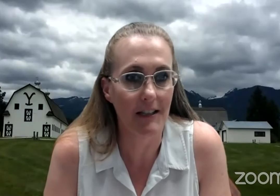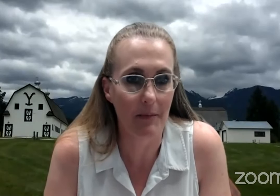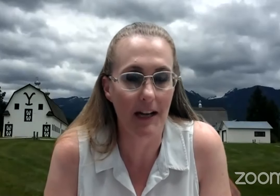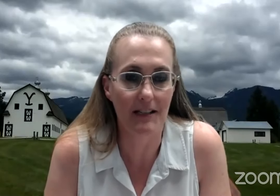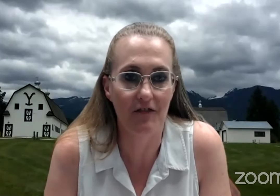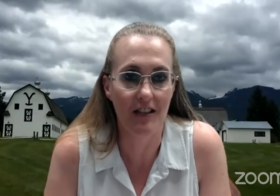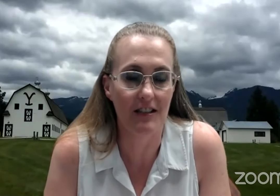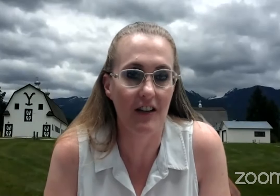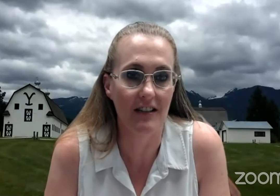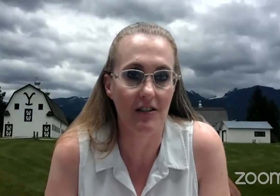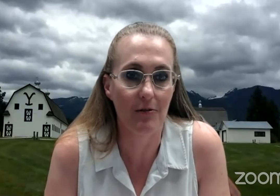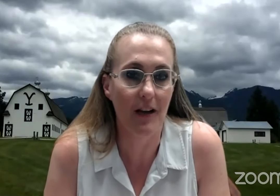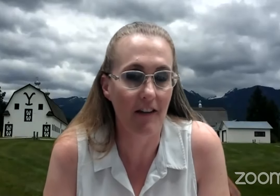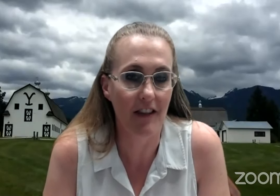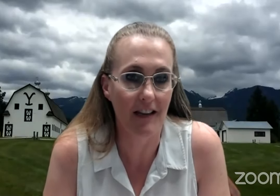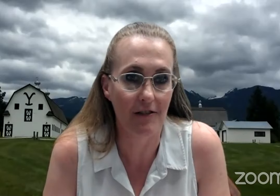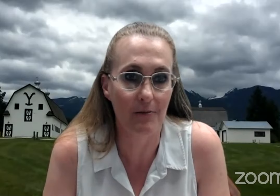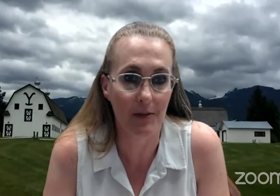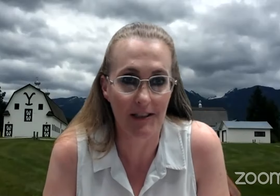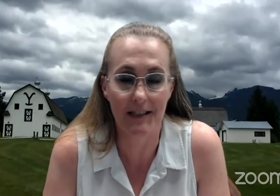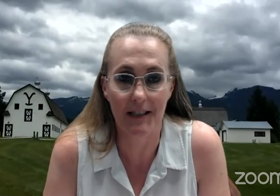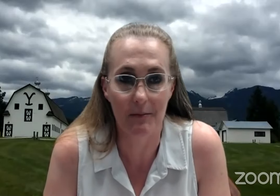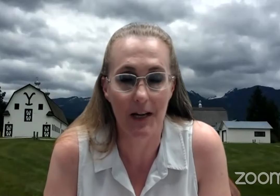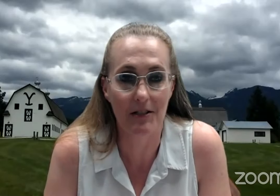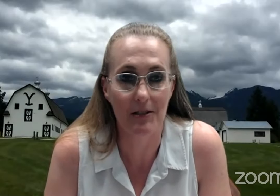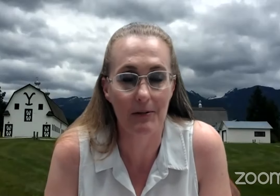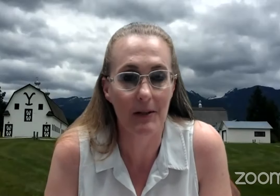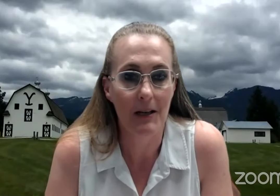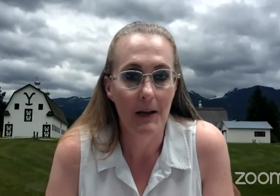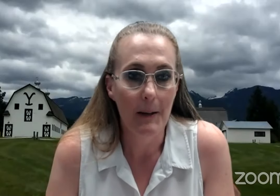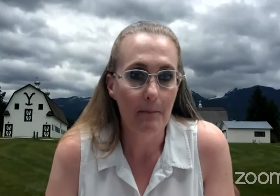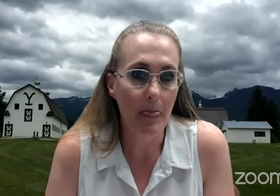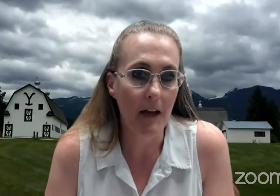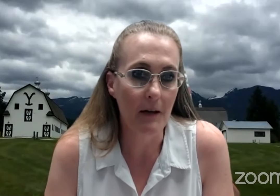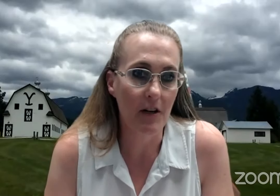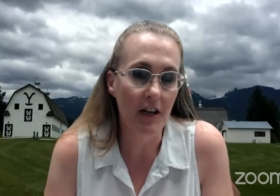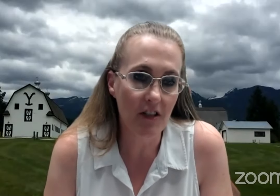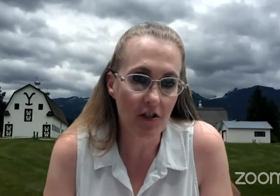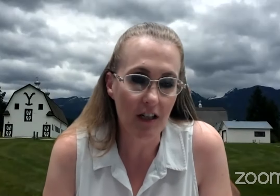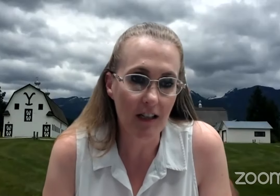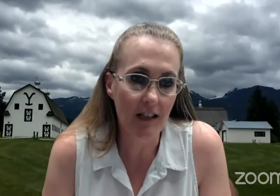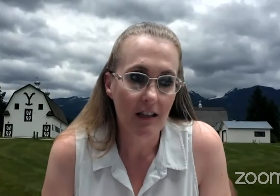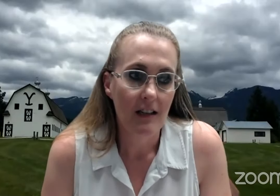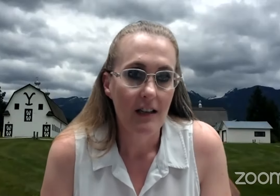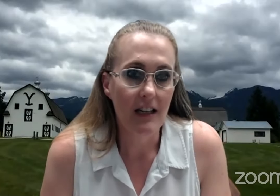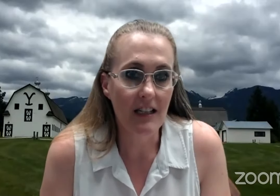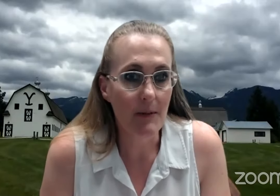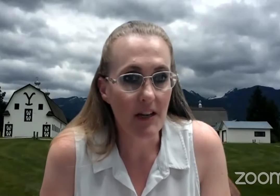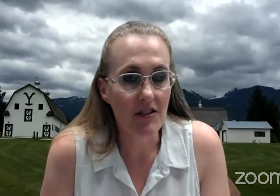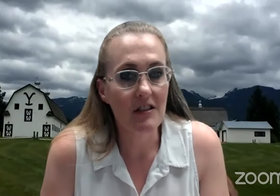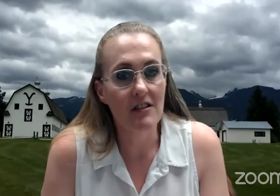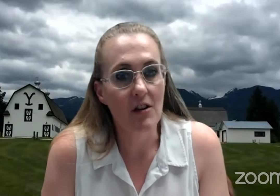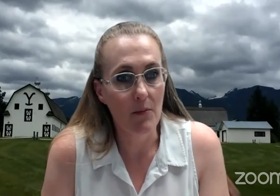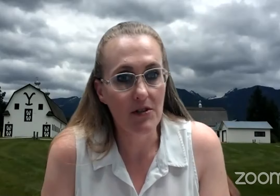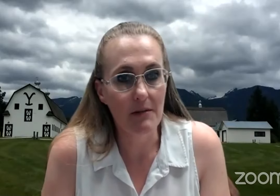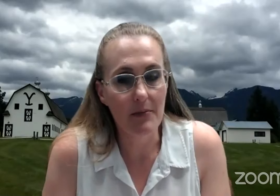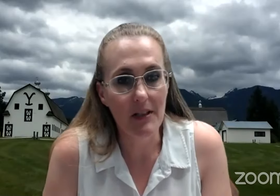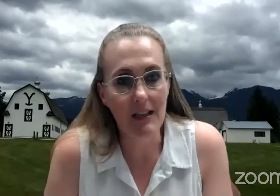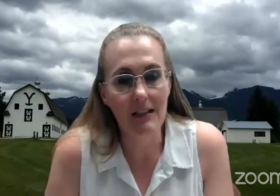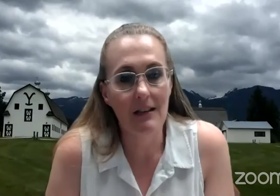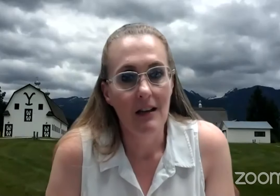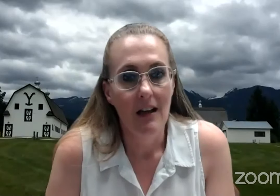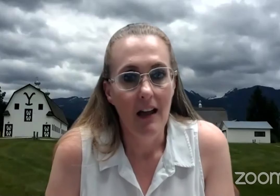when we can come back to face-to-face, so you have that new building to come back to. Our heavy truck expansion is